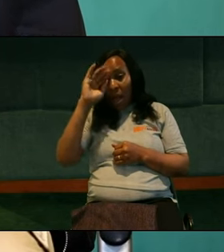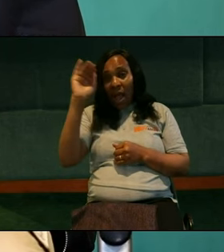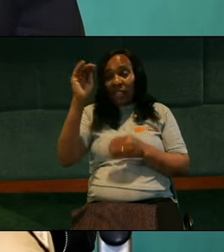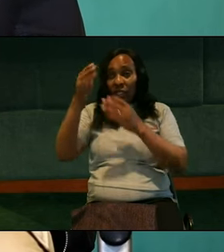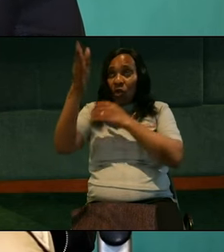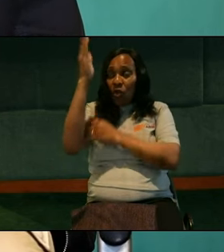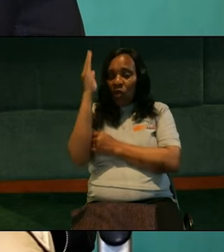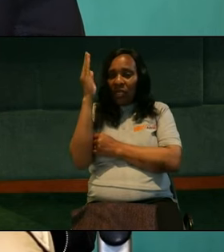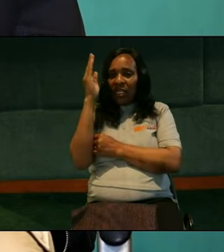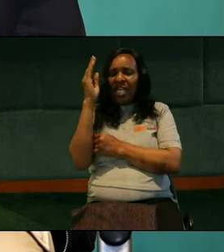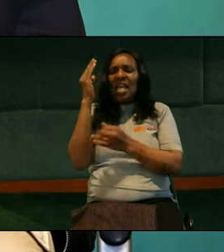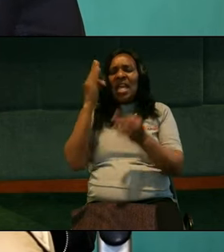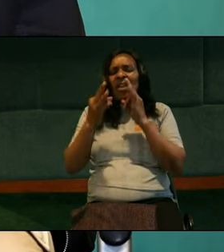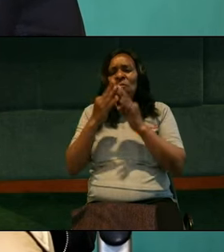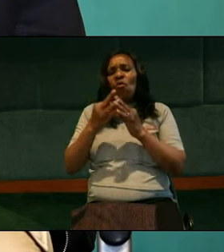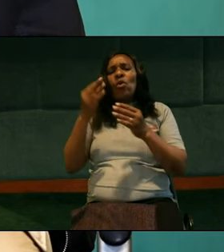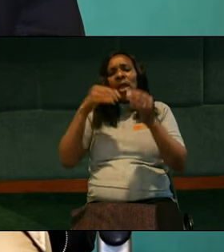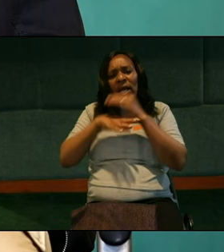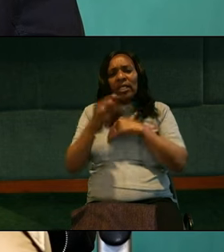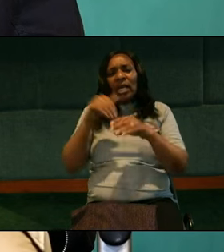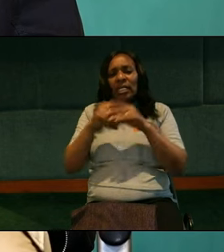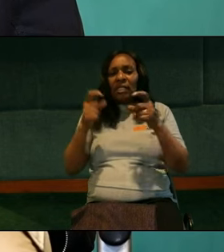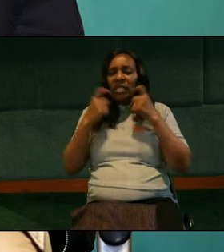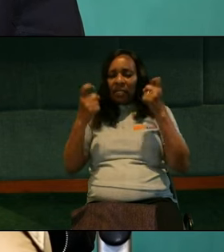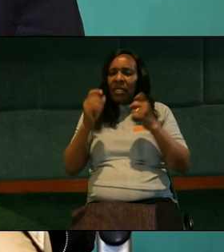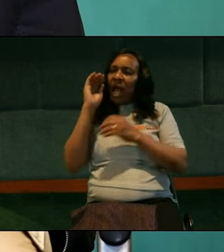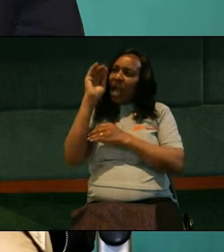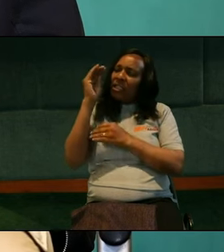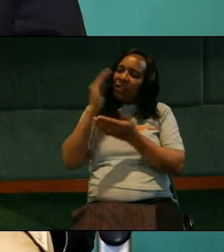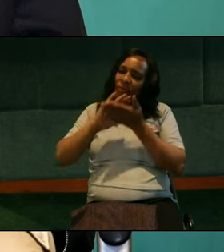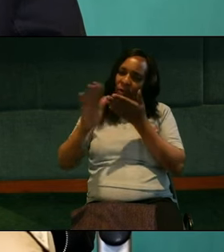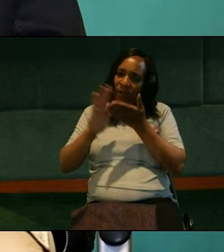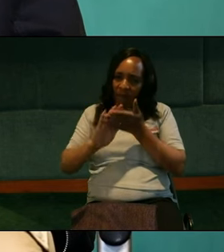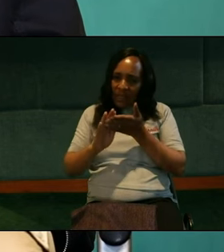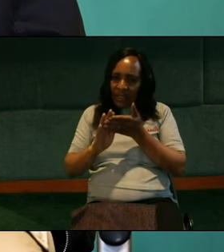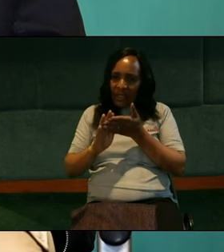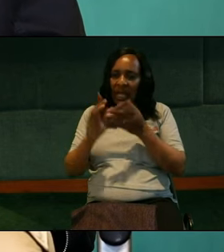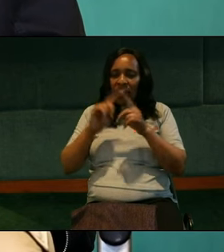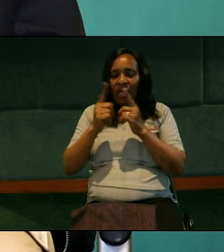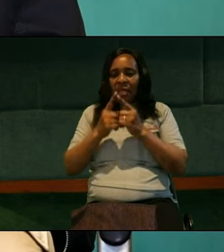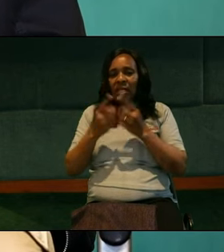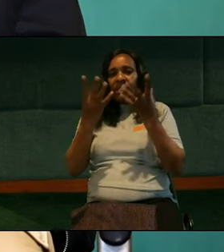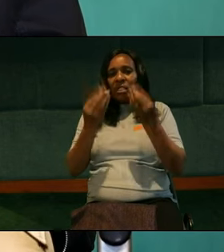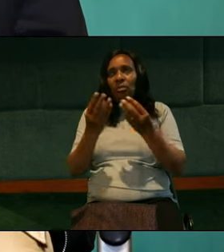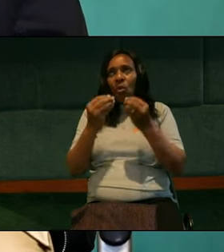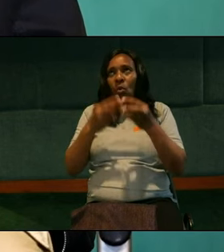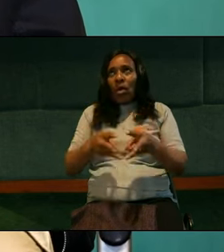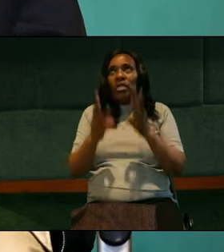in case we fall into sin, let's ask him for forgiveness and not stick to our sinful ways.